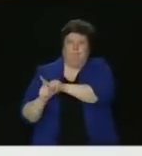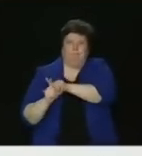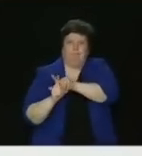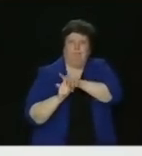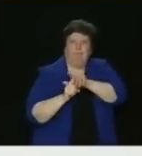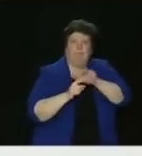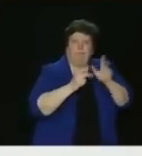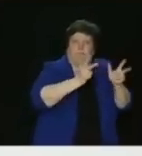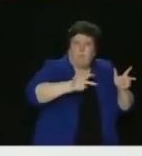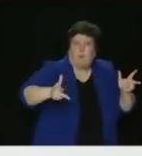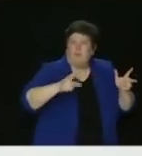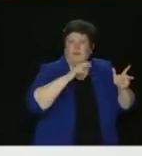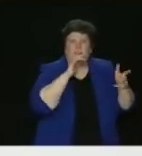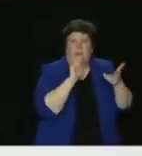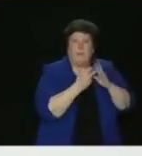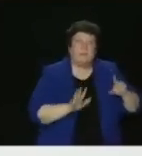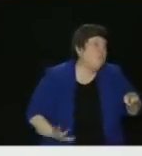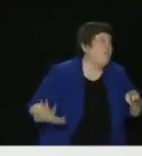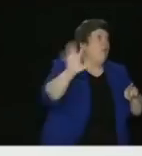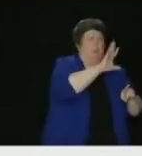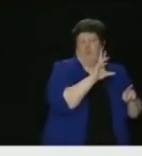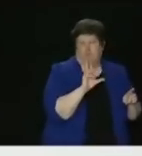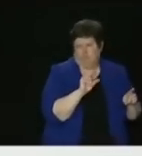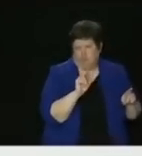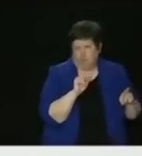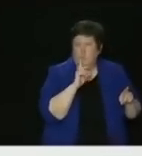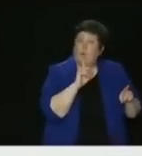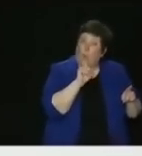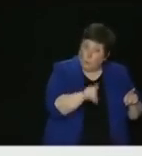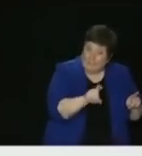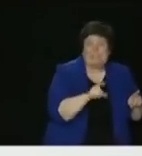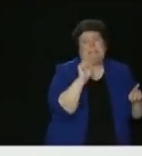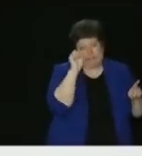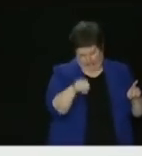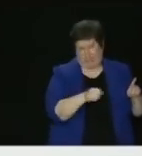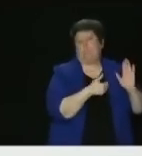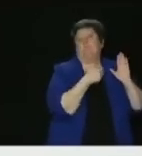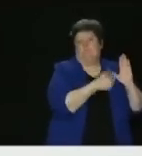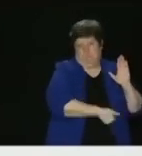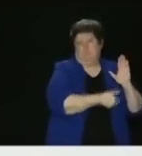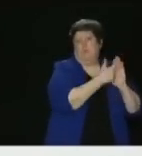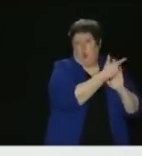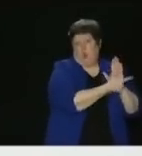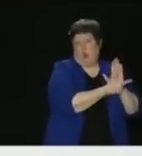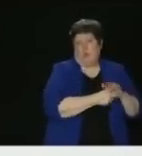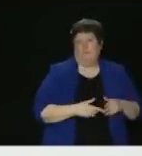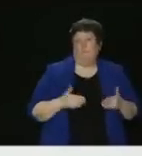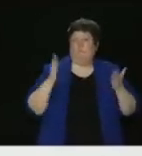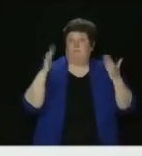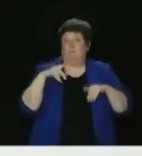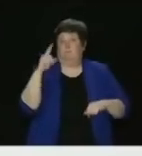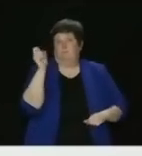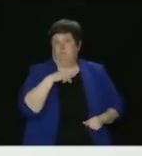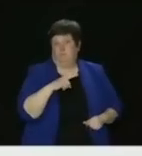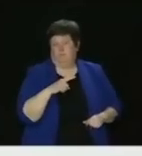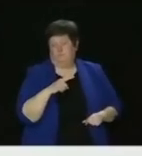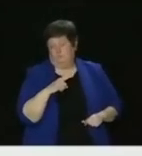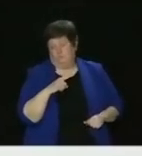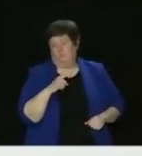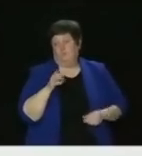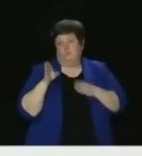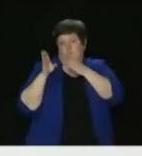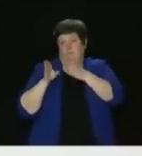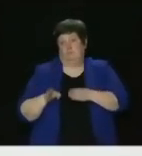that is not everywhere in Canada, of course. Operator. The next question is from, la dernière question est